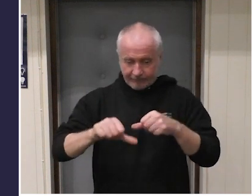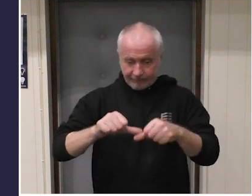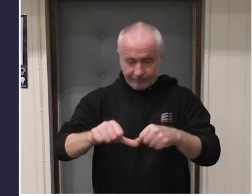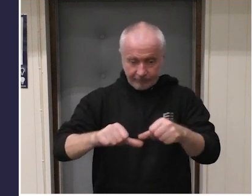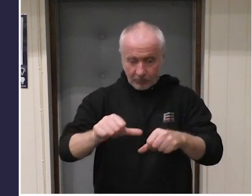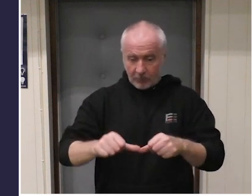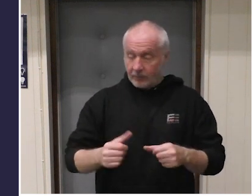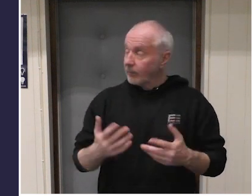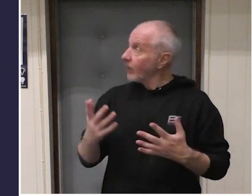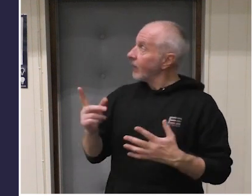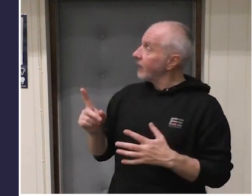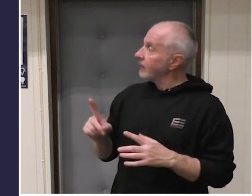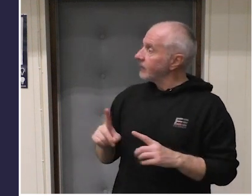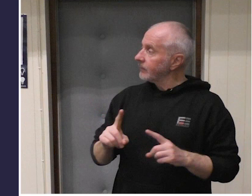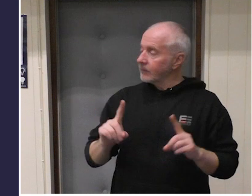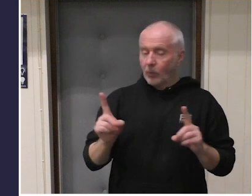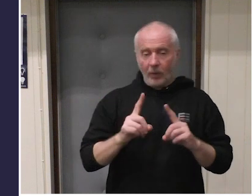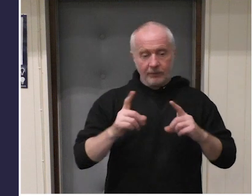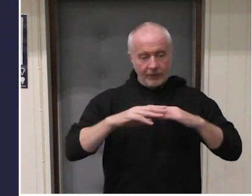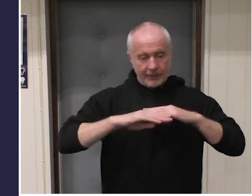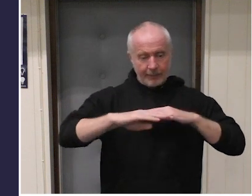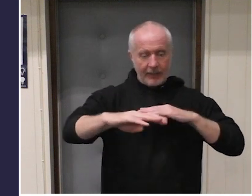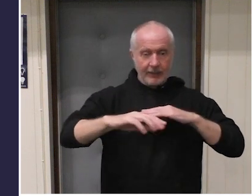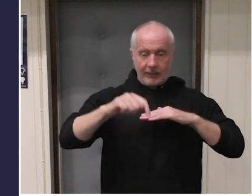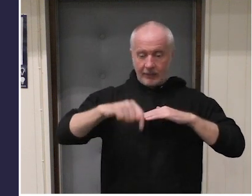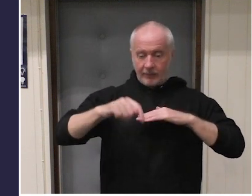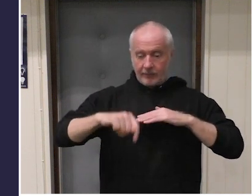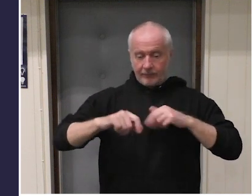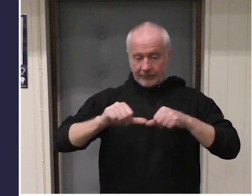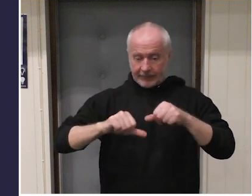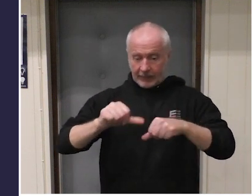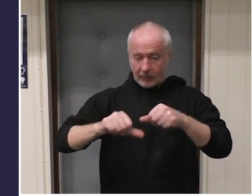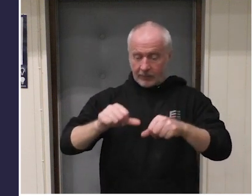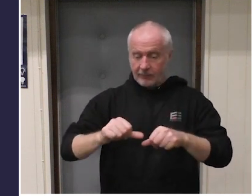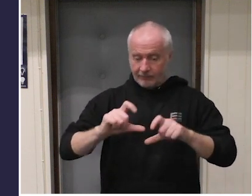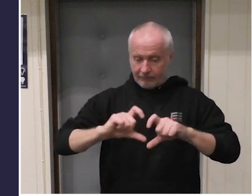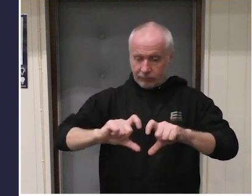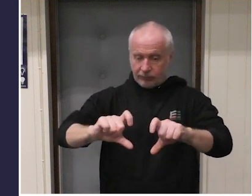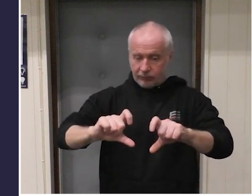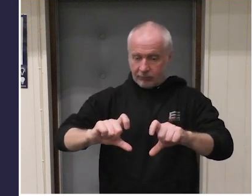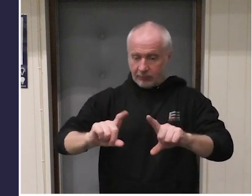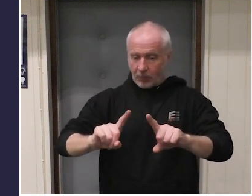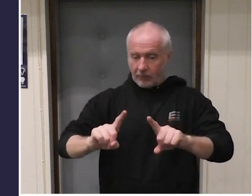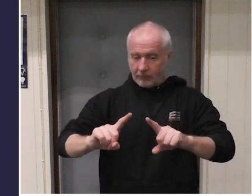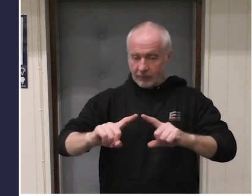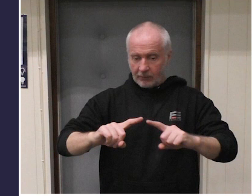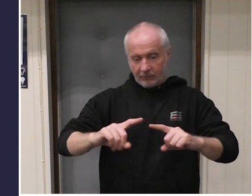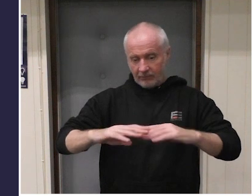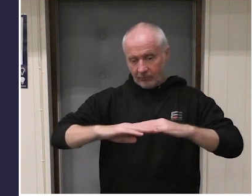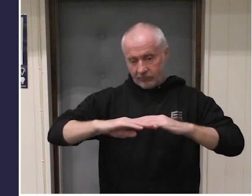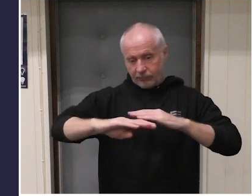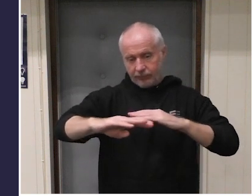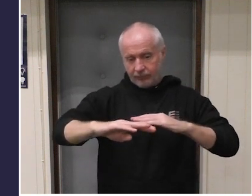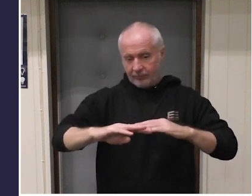yep, and then what's the stability of those sequences? Okay? So in some sense, this gives us like a